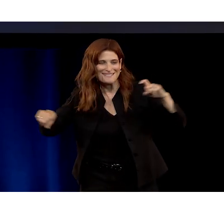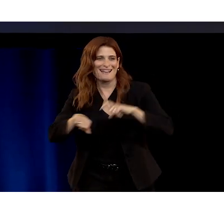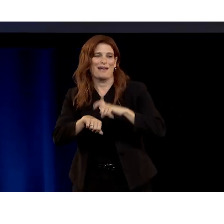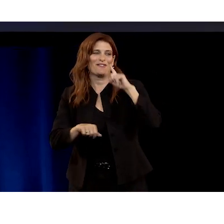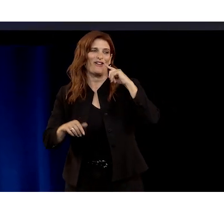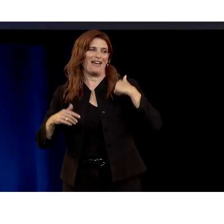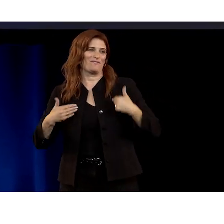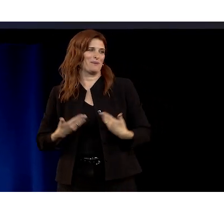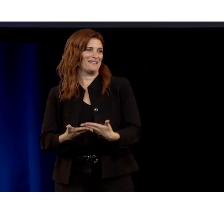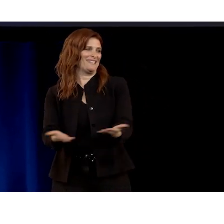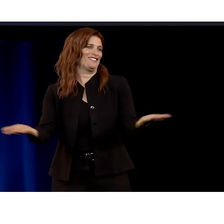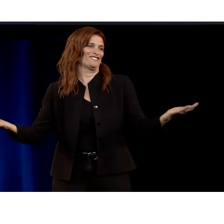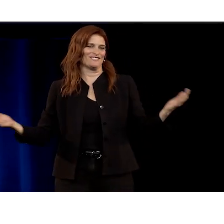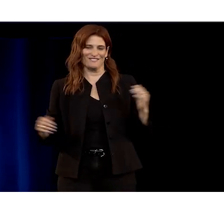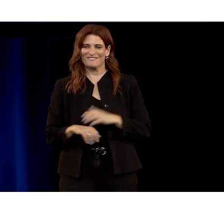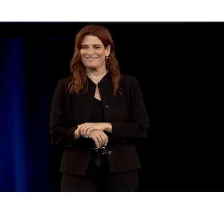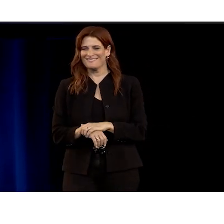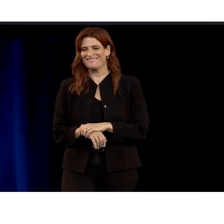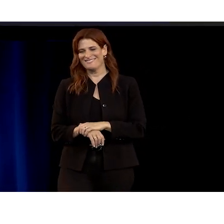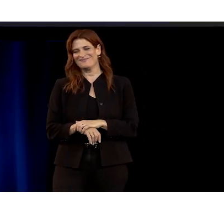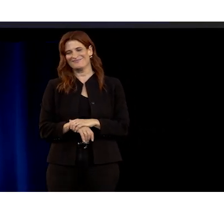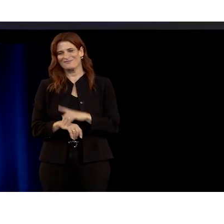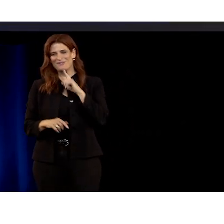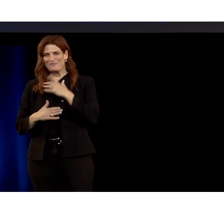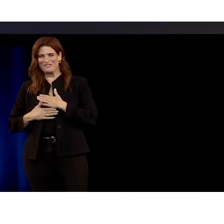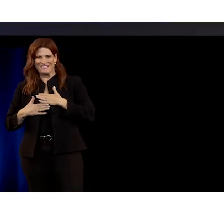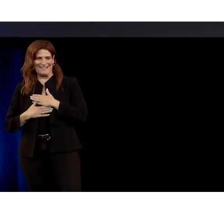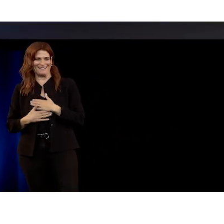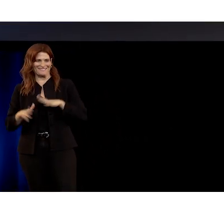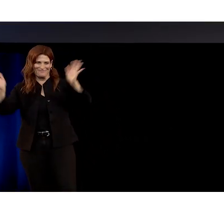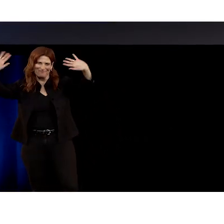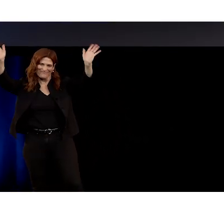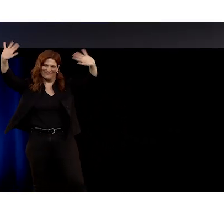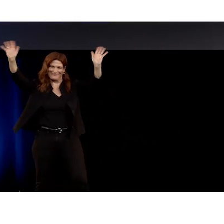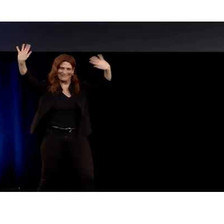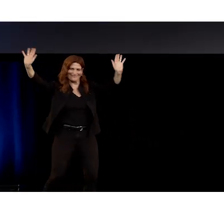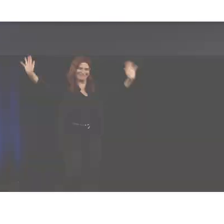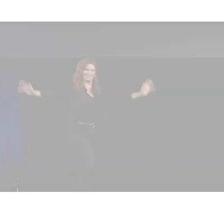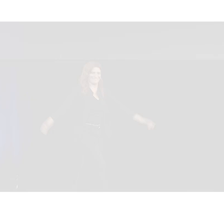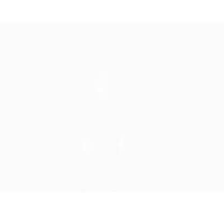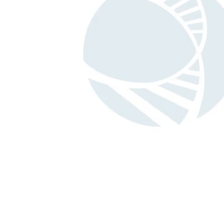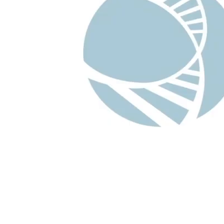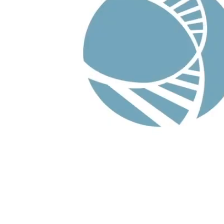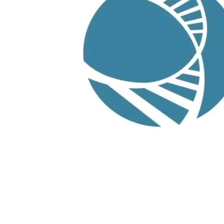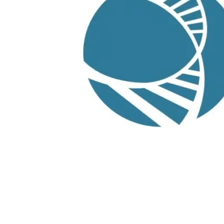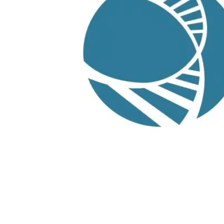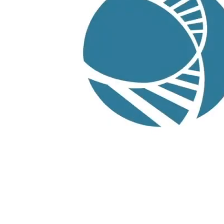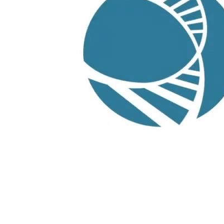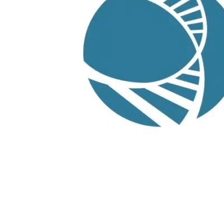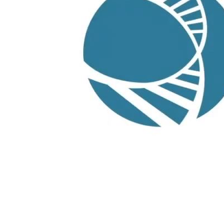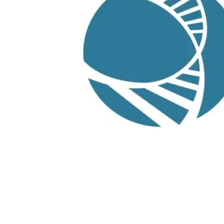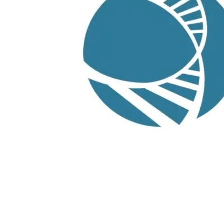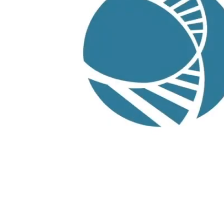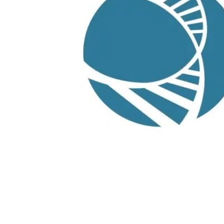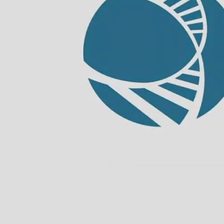Thank you all for your time and for having me here today. It was a pleasure. Thanks, everyone.